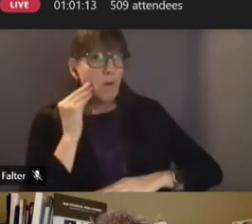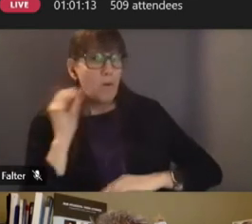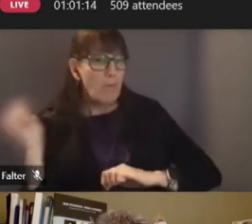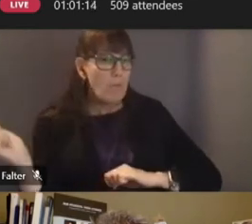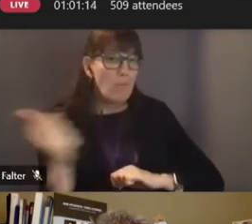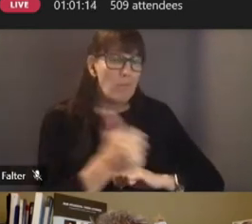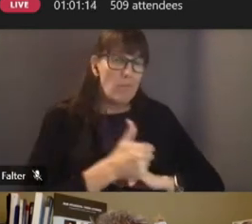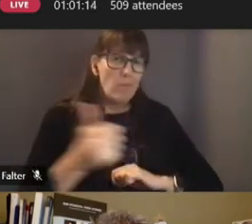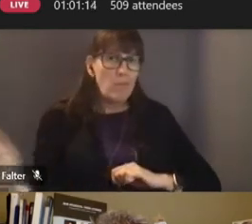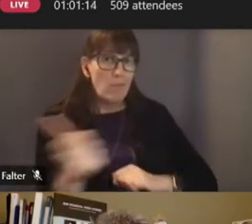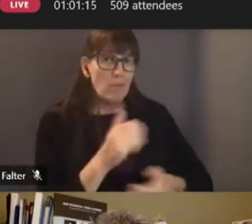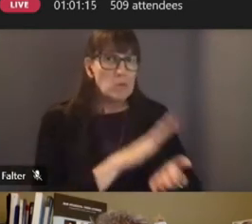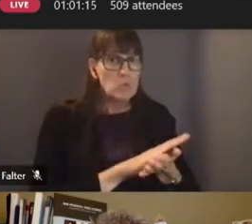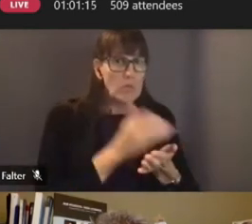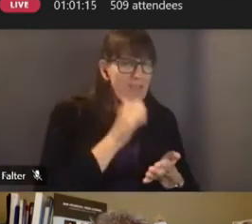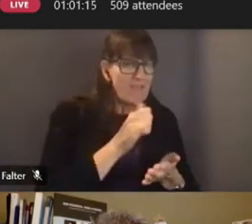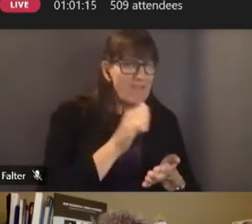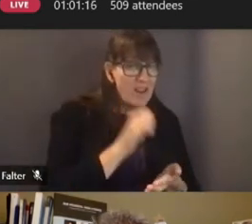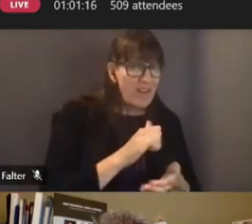day?